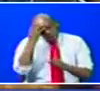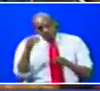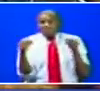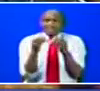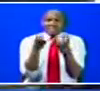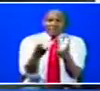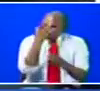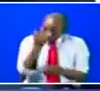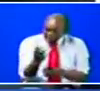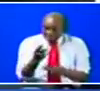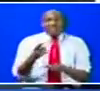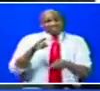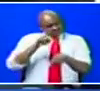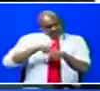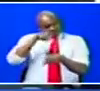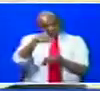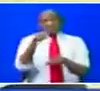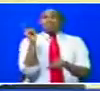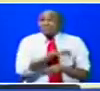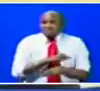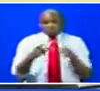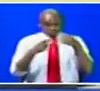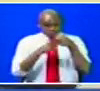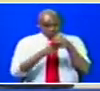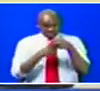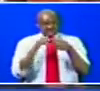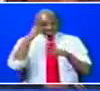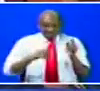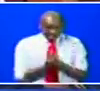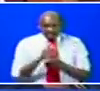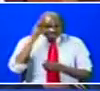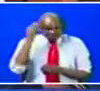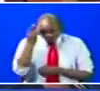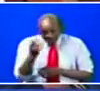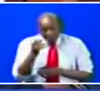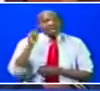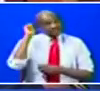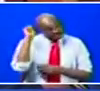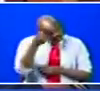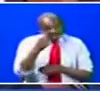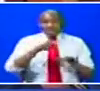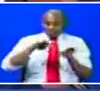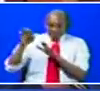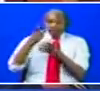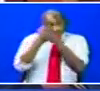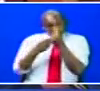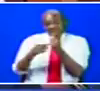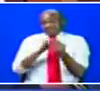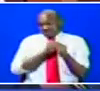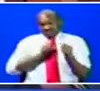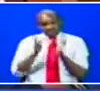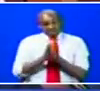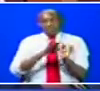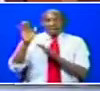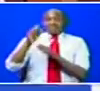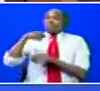sessions since the term of that assembly ended in June. Reason? The Kenyan Legislative Assembly, the both houses, are behind